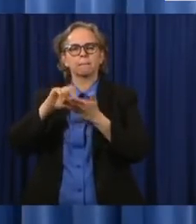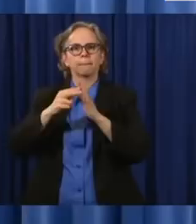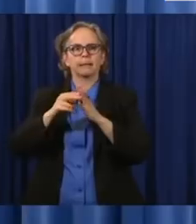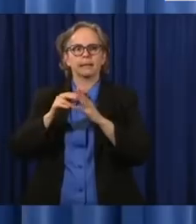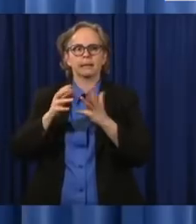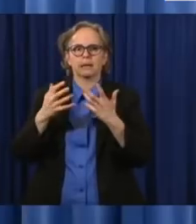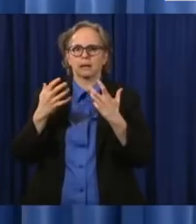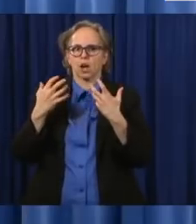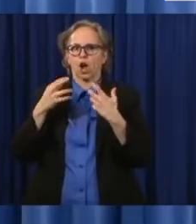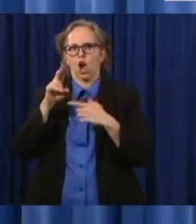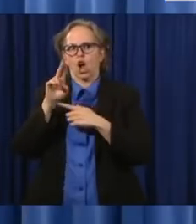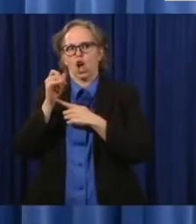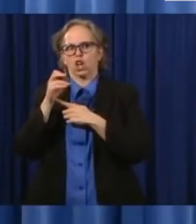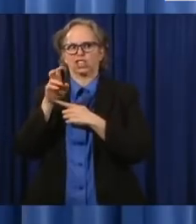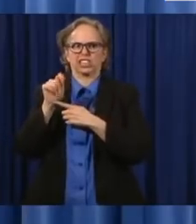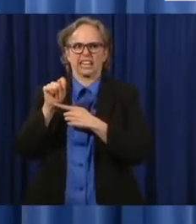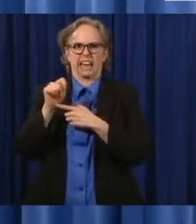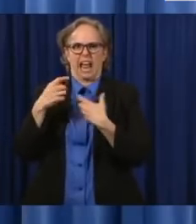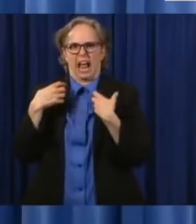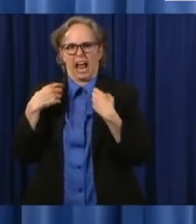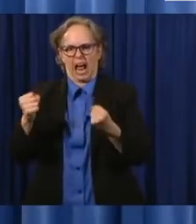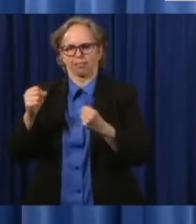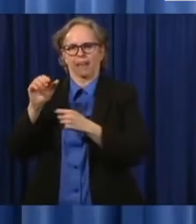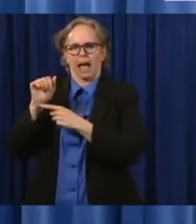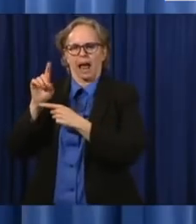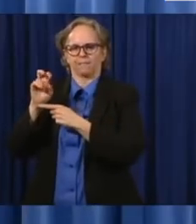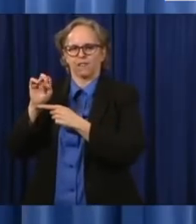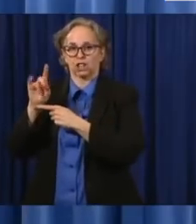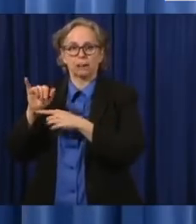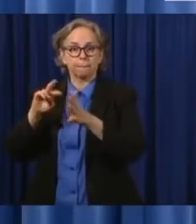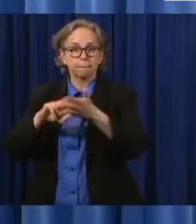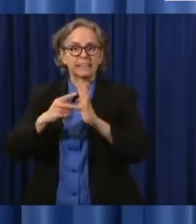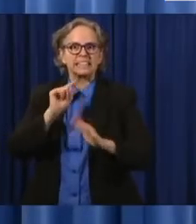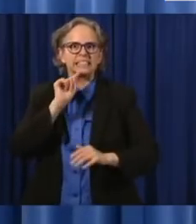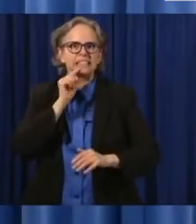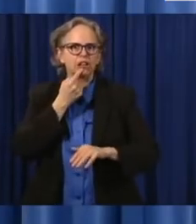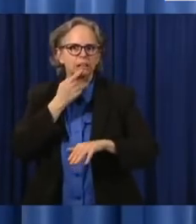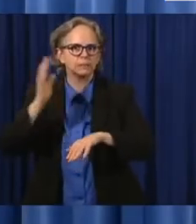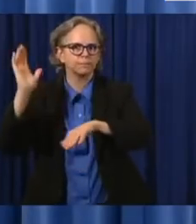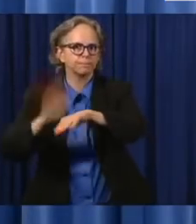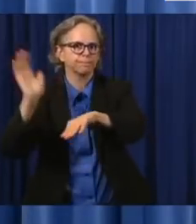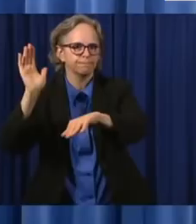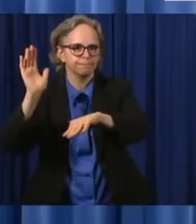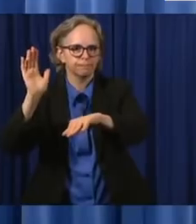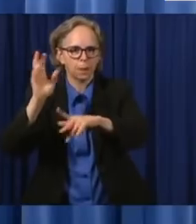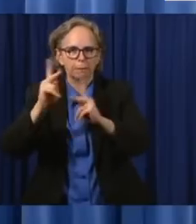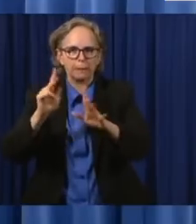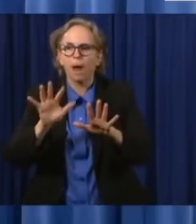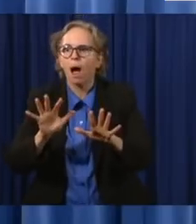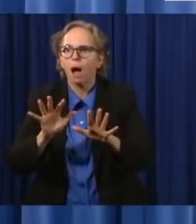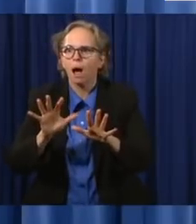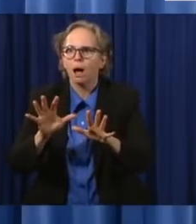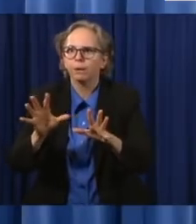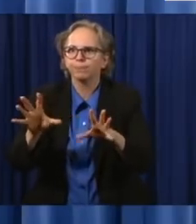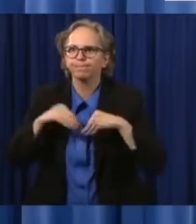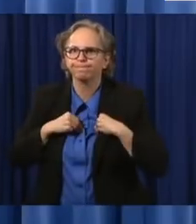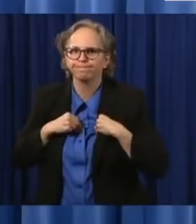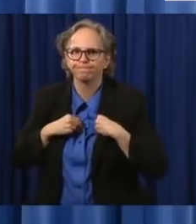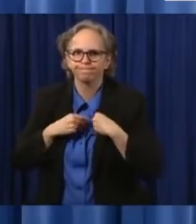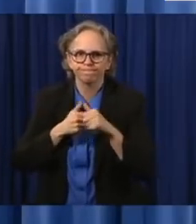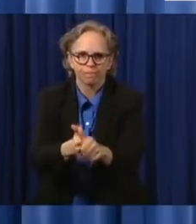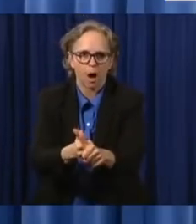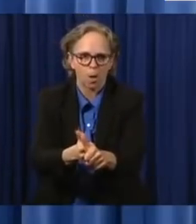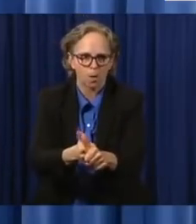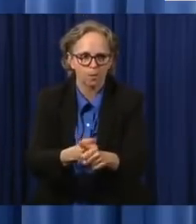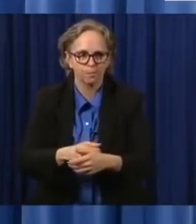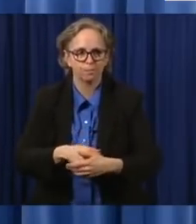We're serious about it. It's important. People need to listen to it. But, as we have evolved, and